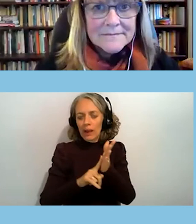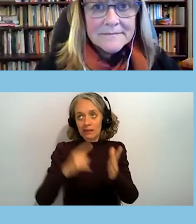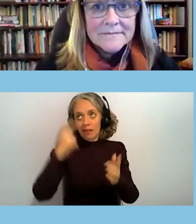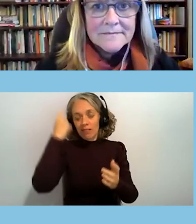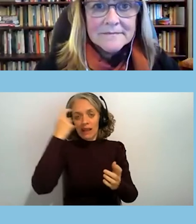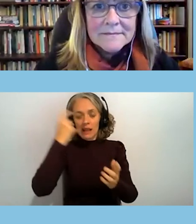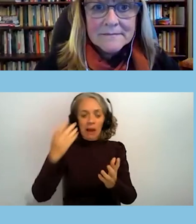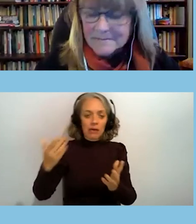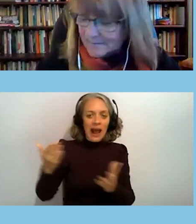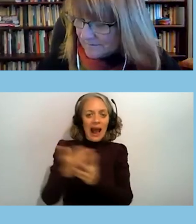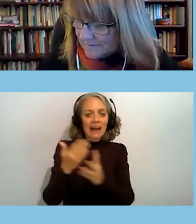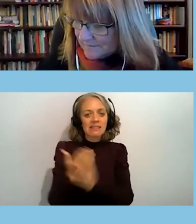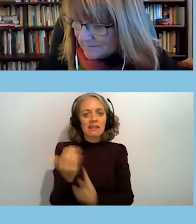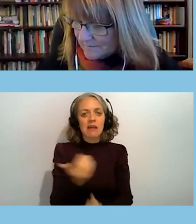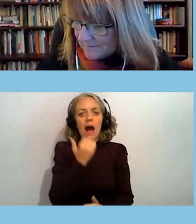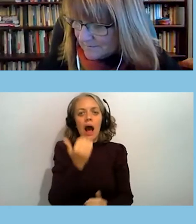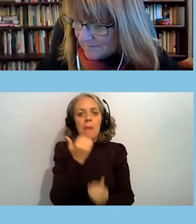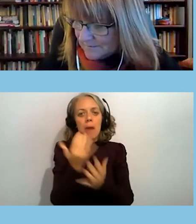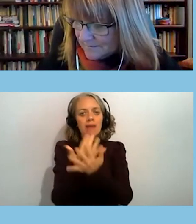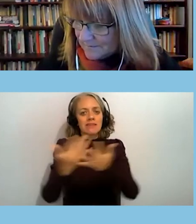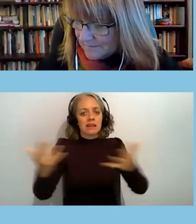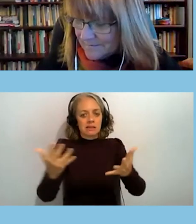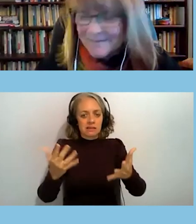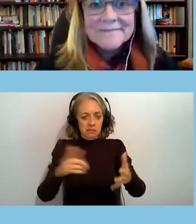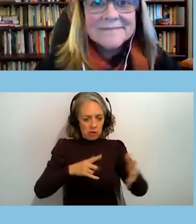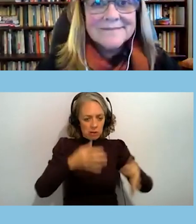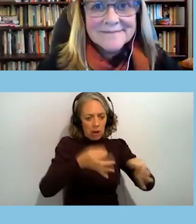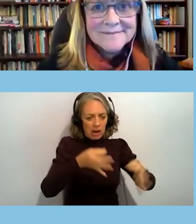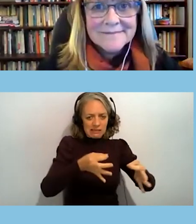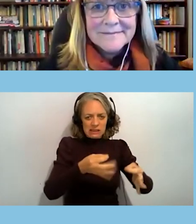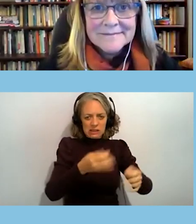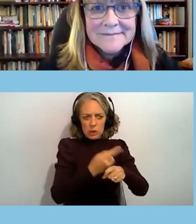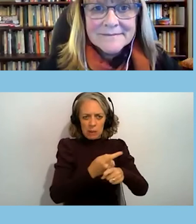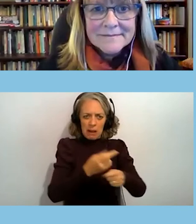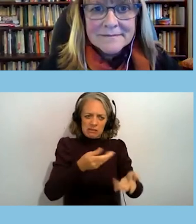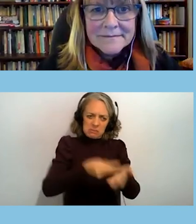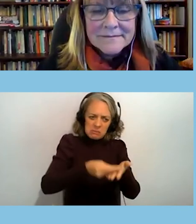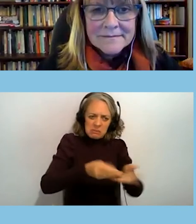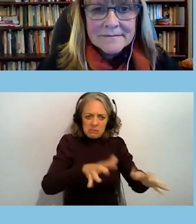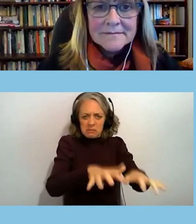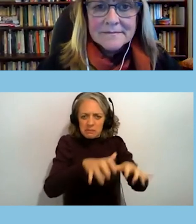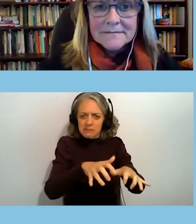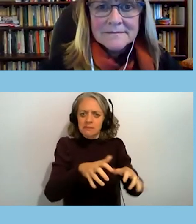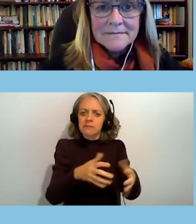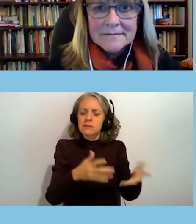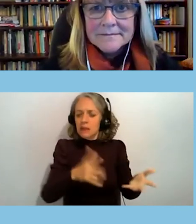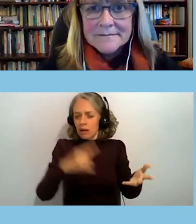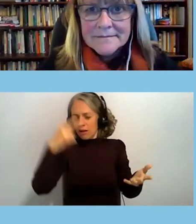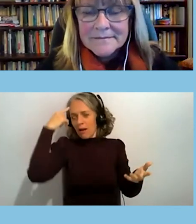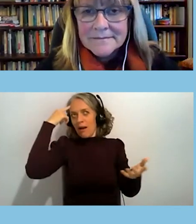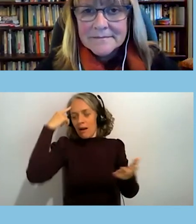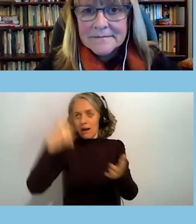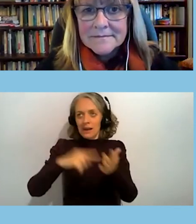access abundance in the context of austerity politics. And it reminded me of how in Tanya's work, Tanya talks